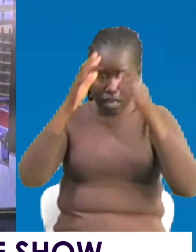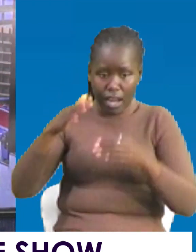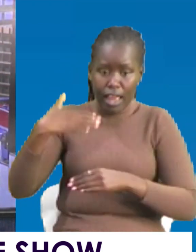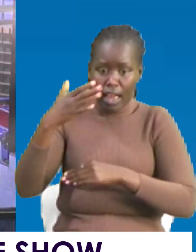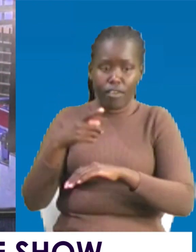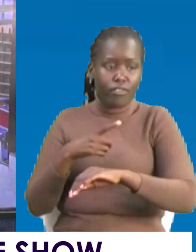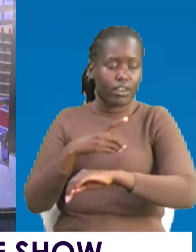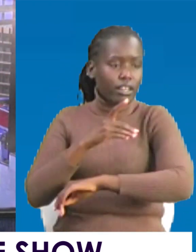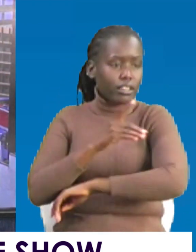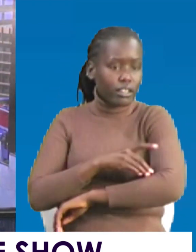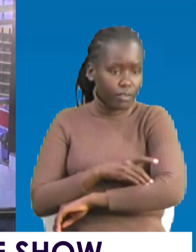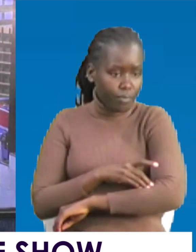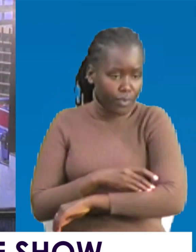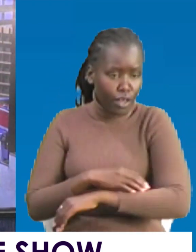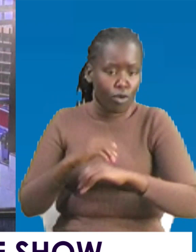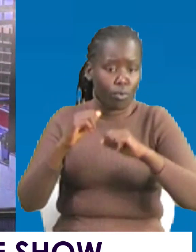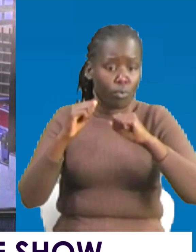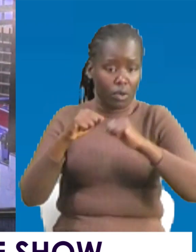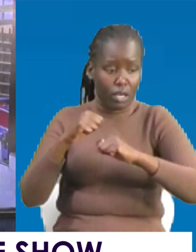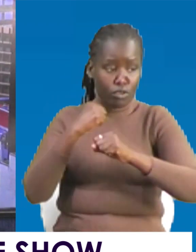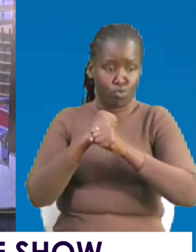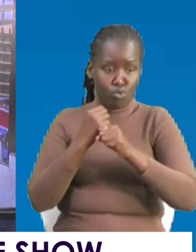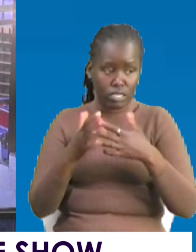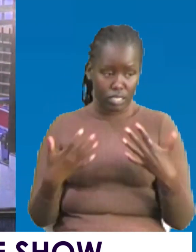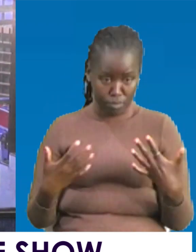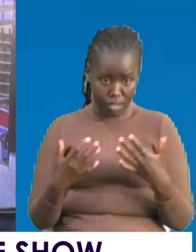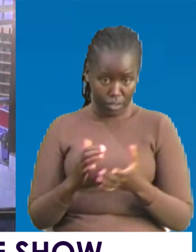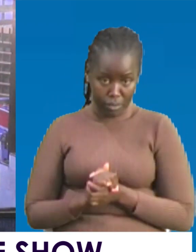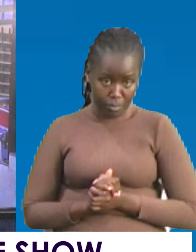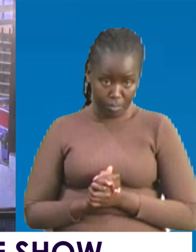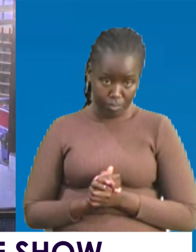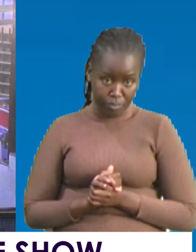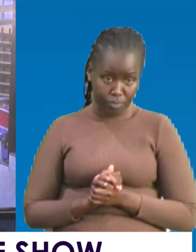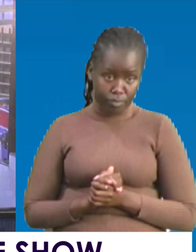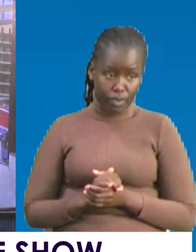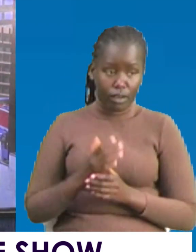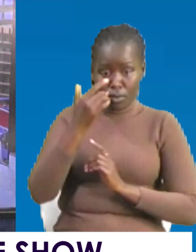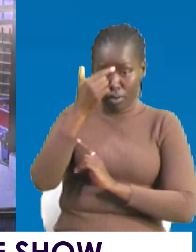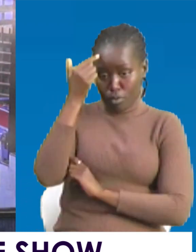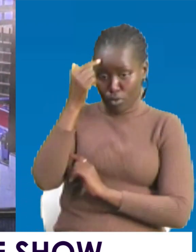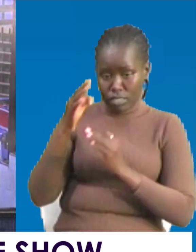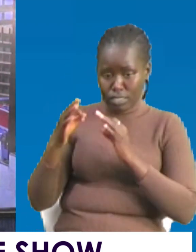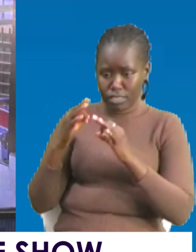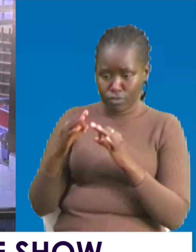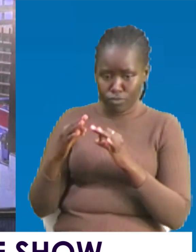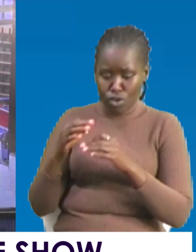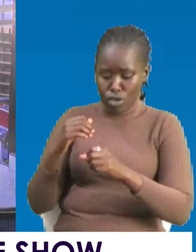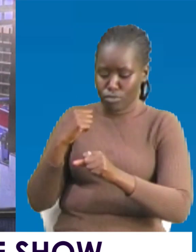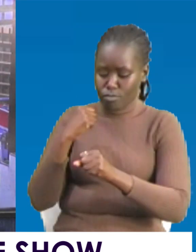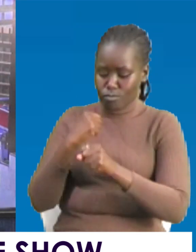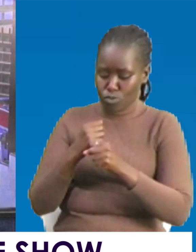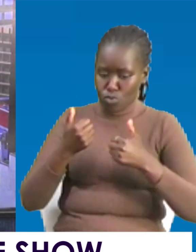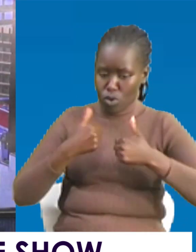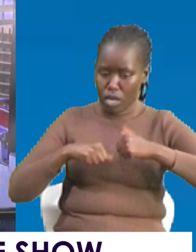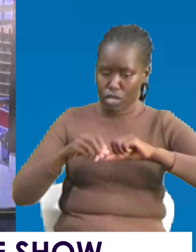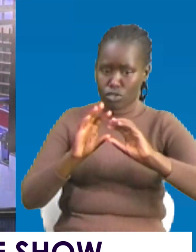accruing debt. You can do something to bring down the debt situation today. Because if you don't swing into action, by the